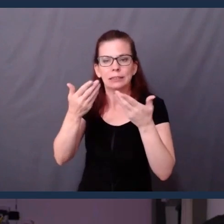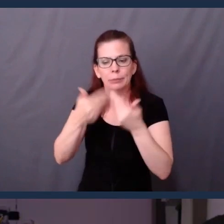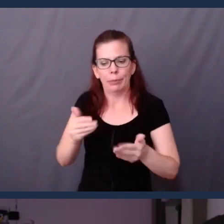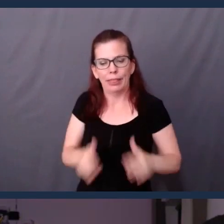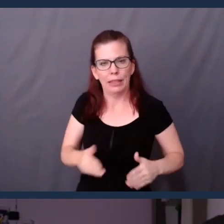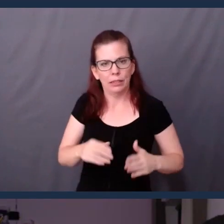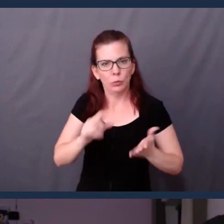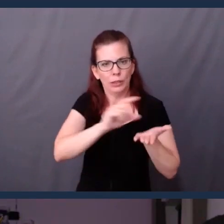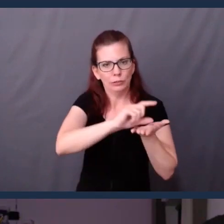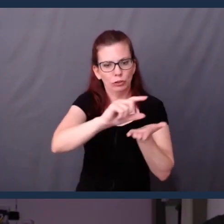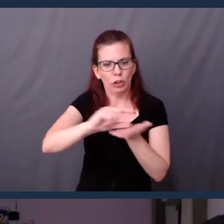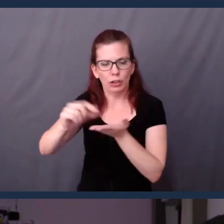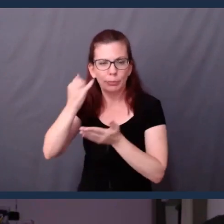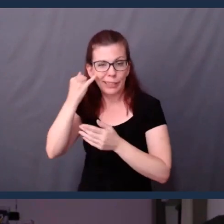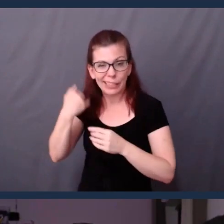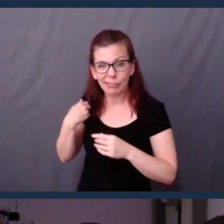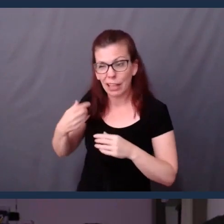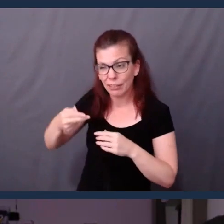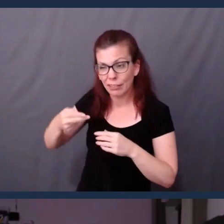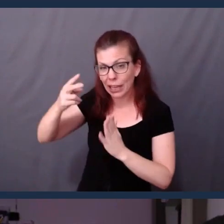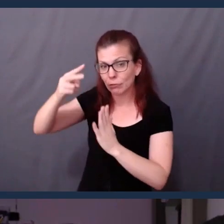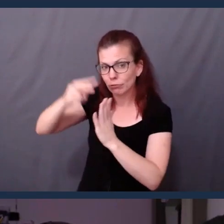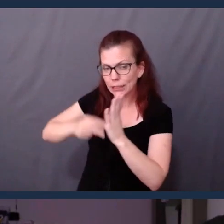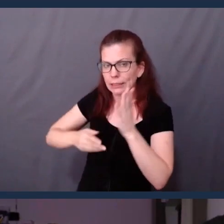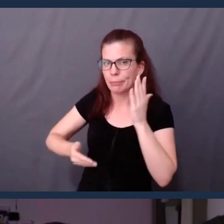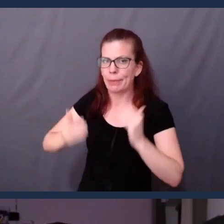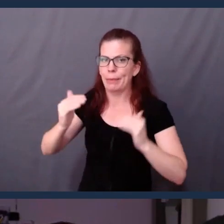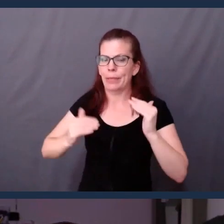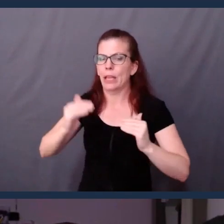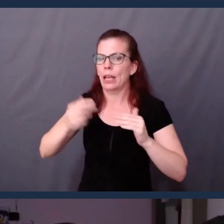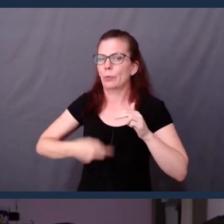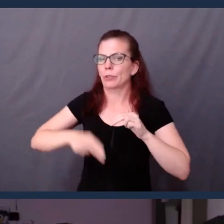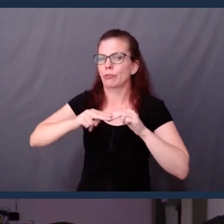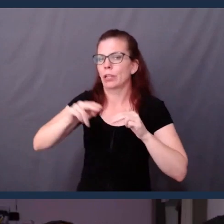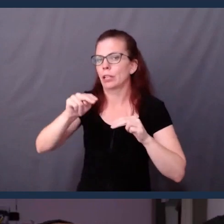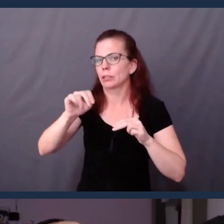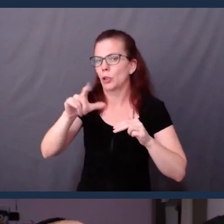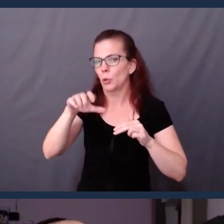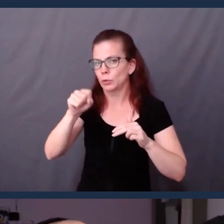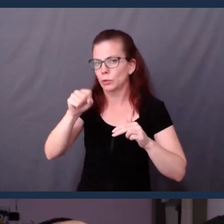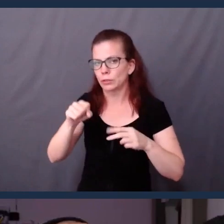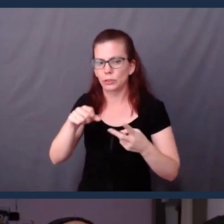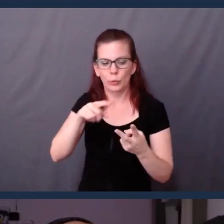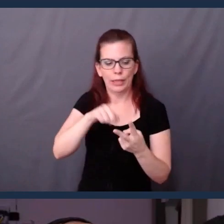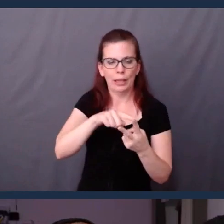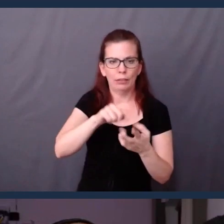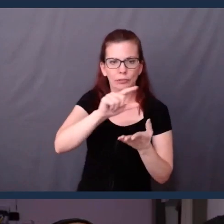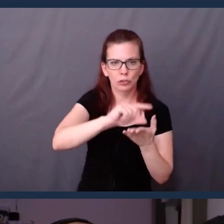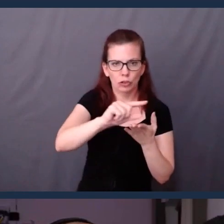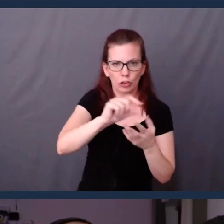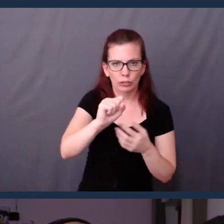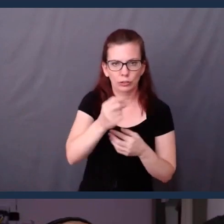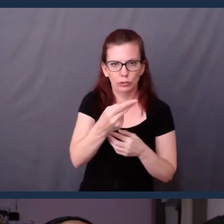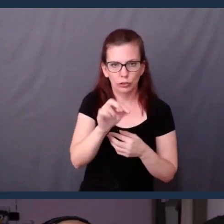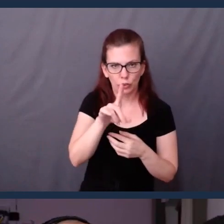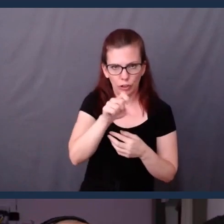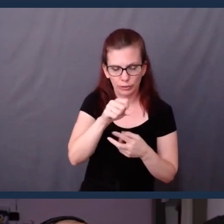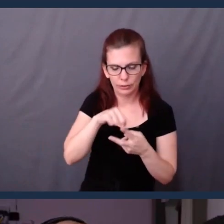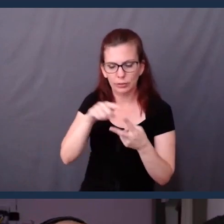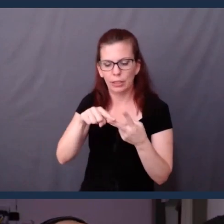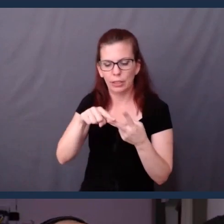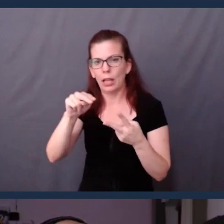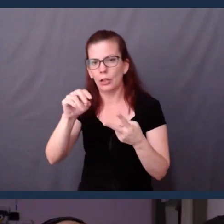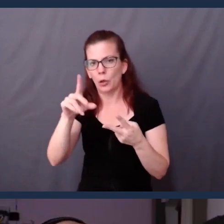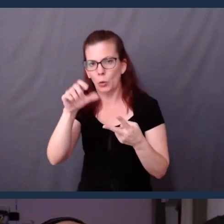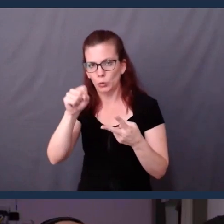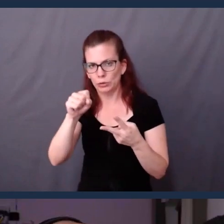I have really high reads, then I might increase the number of nodes. So the 2 dimensions are shards and nodes. And depending on what's the use case, data